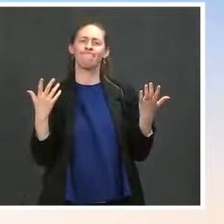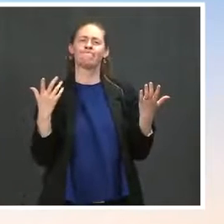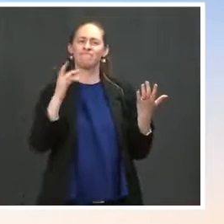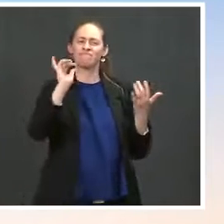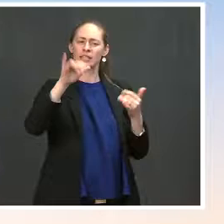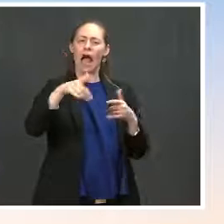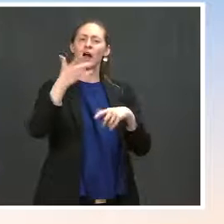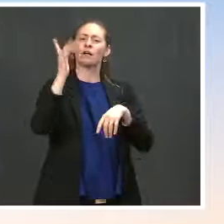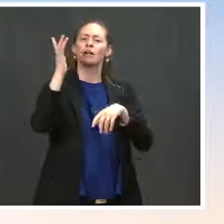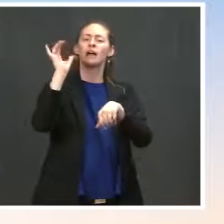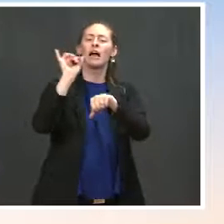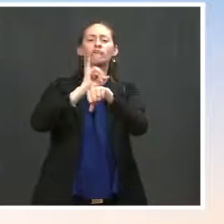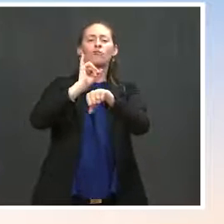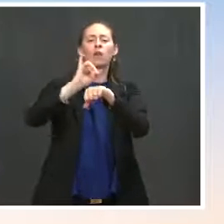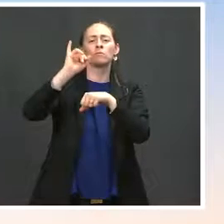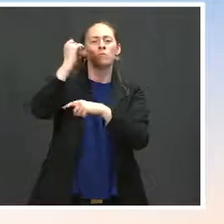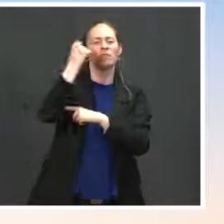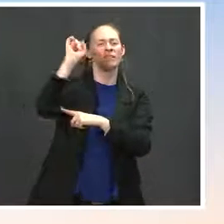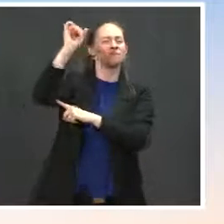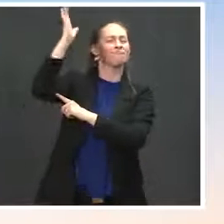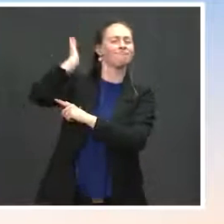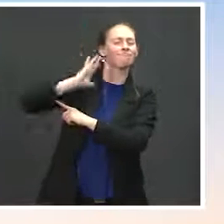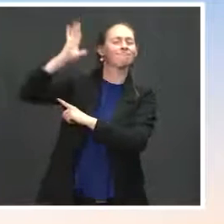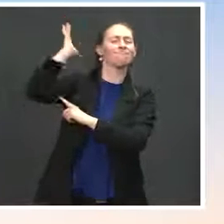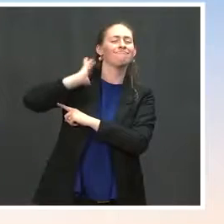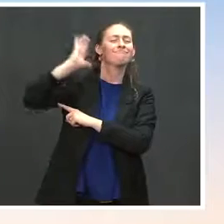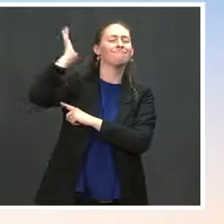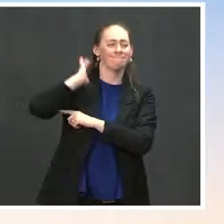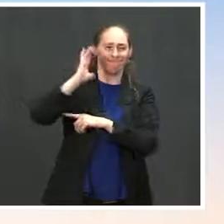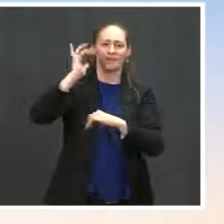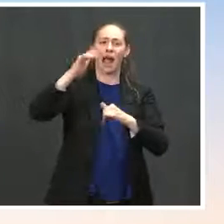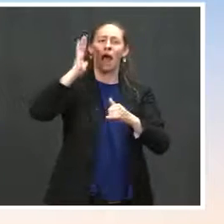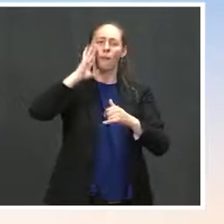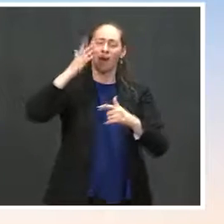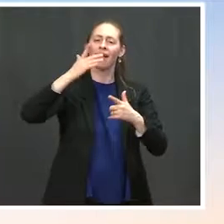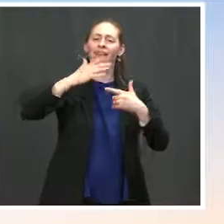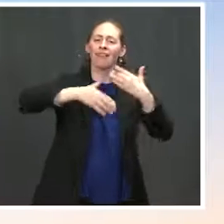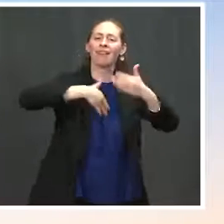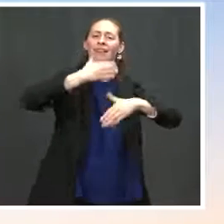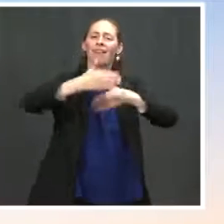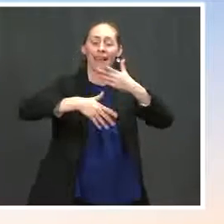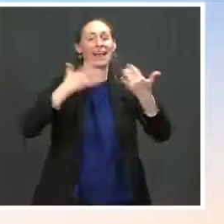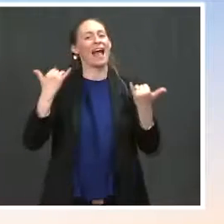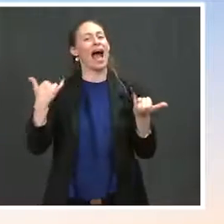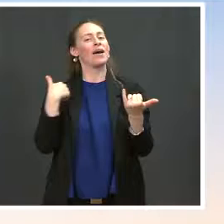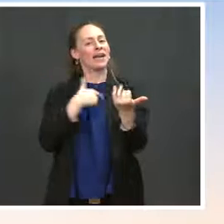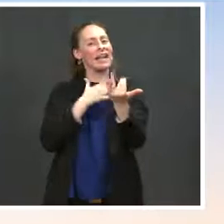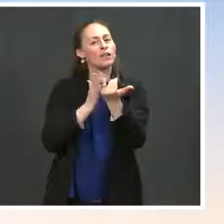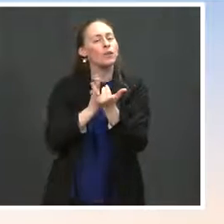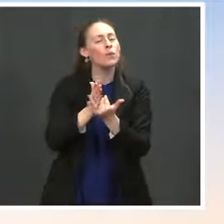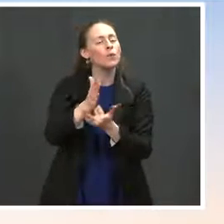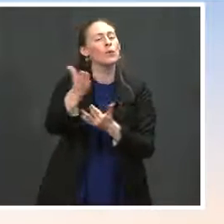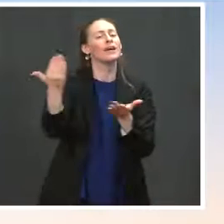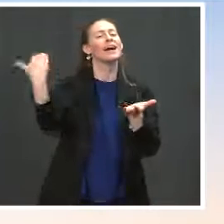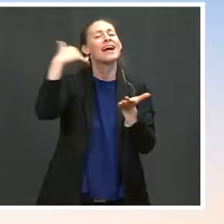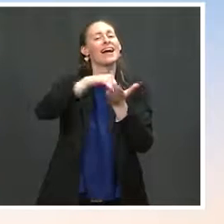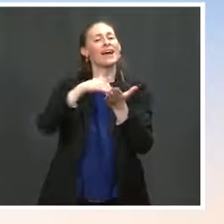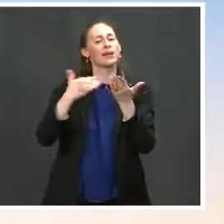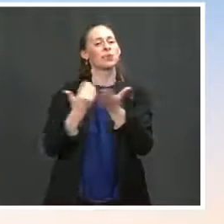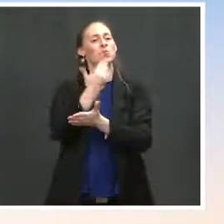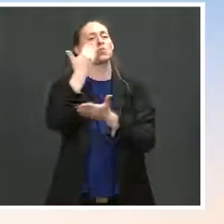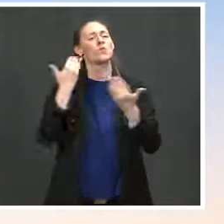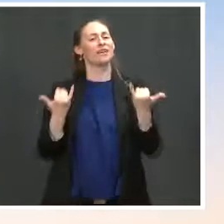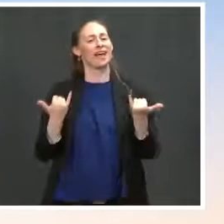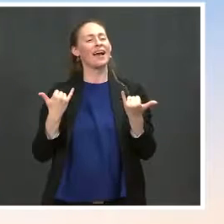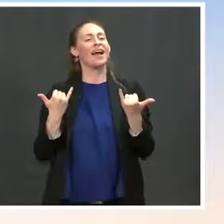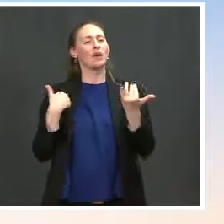in the 1990s, and it's going to happen now. We always replace it with a different kind of or some,